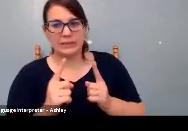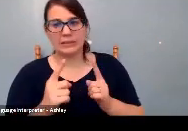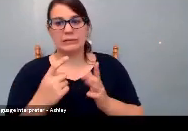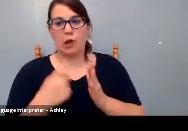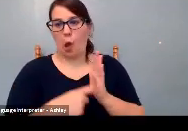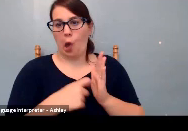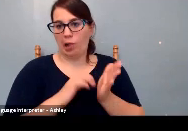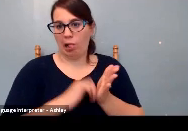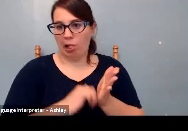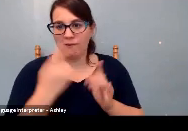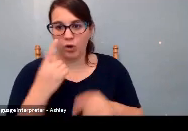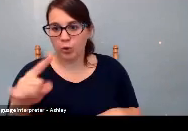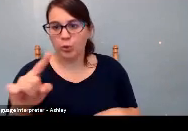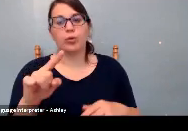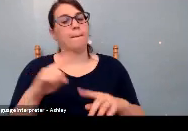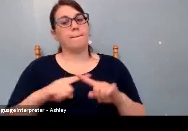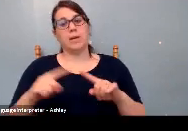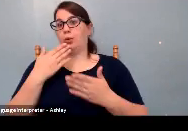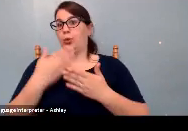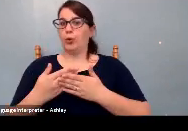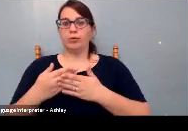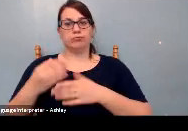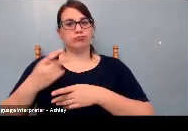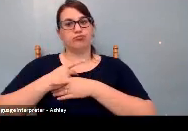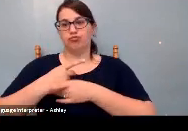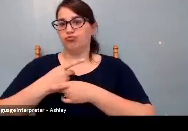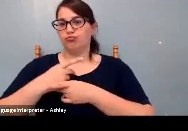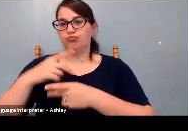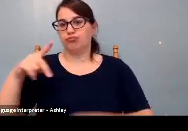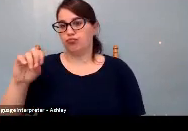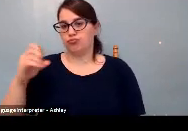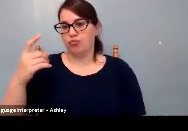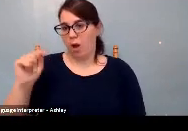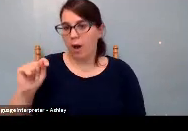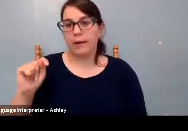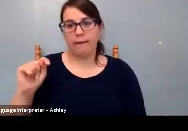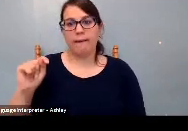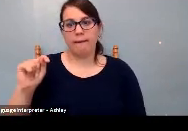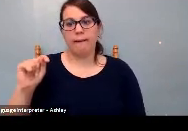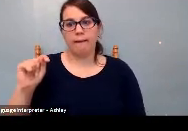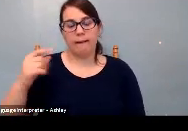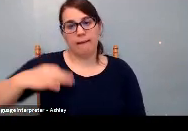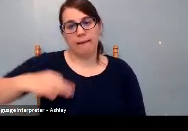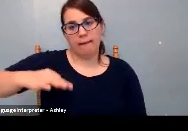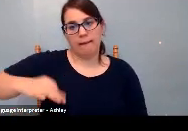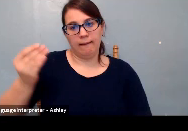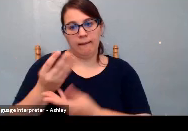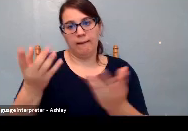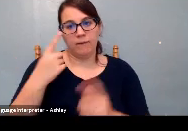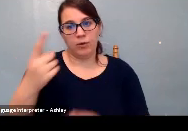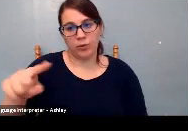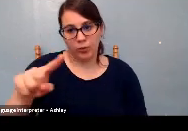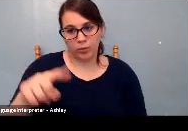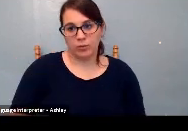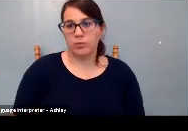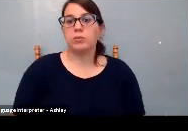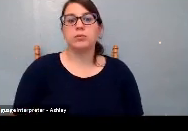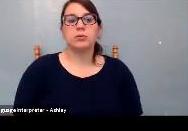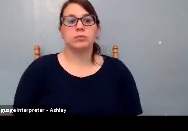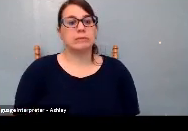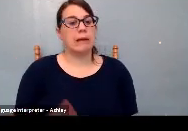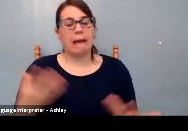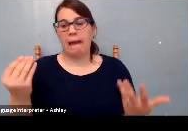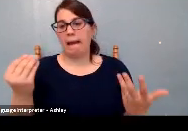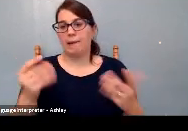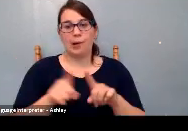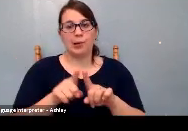and increase the product, the benefits of the product, and the ease of use for